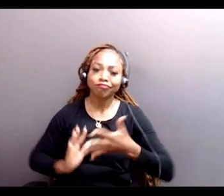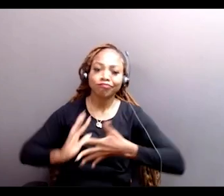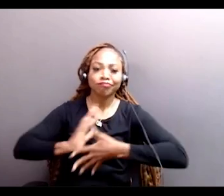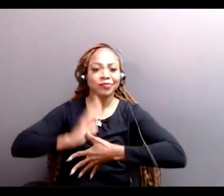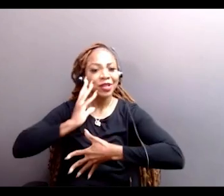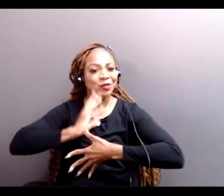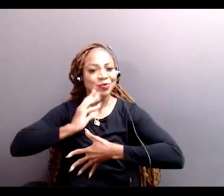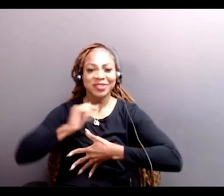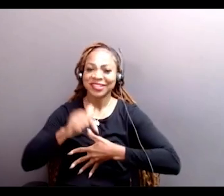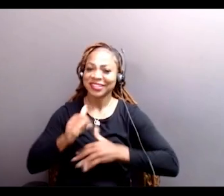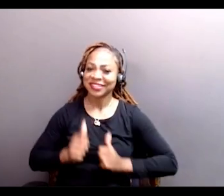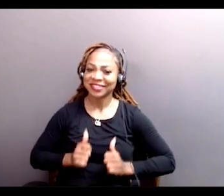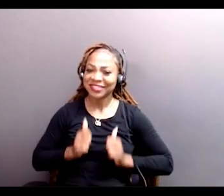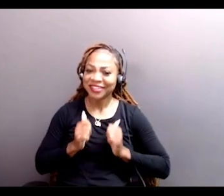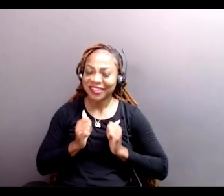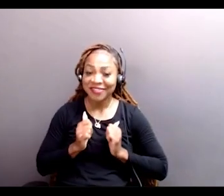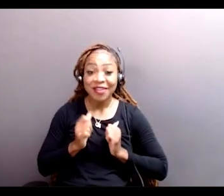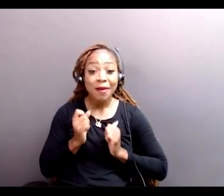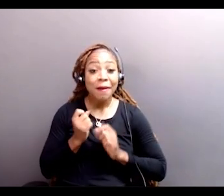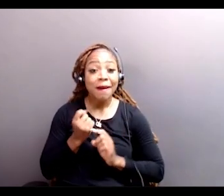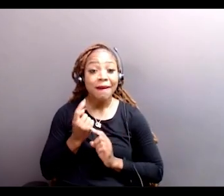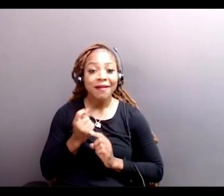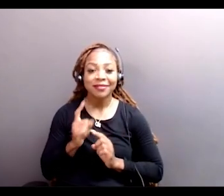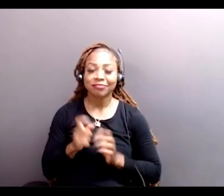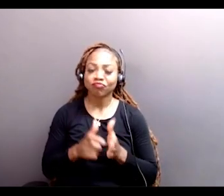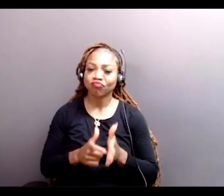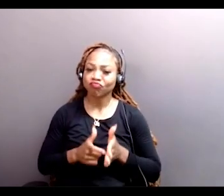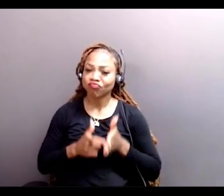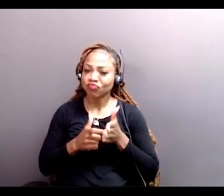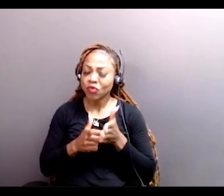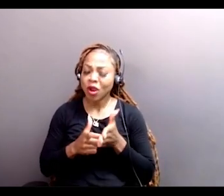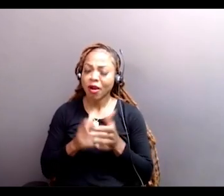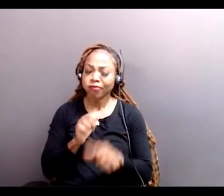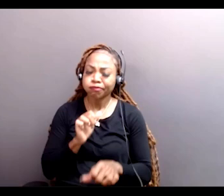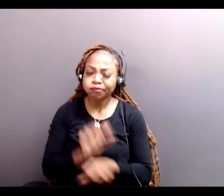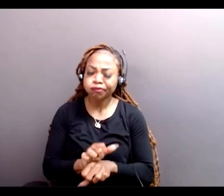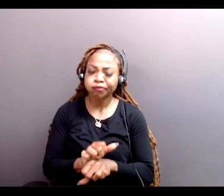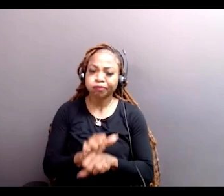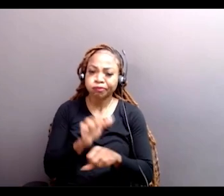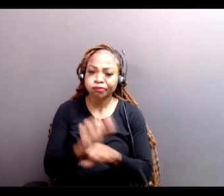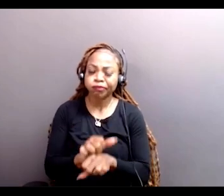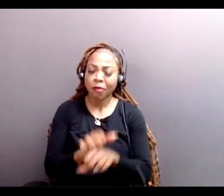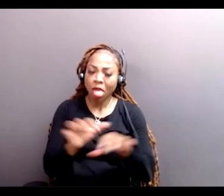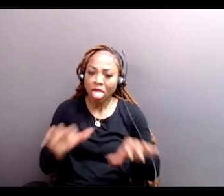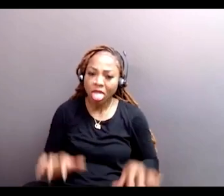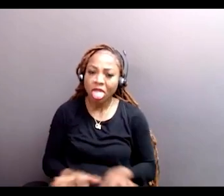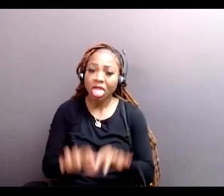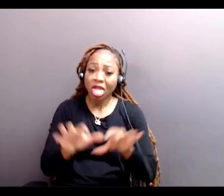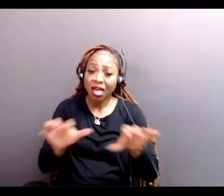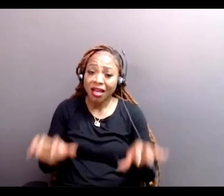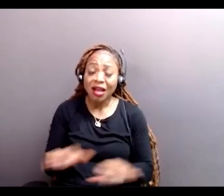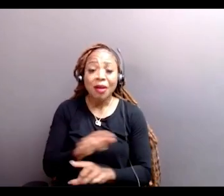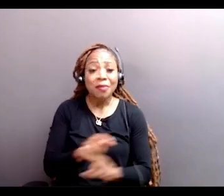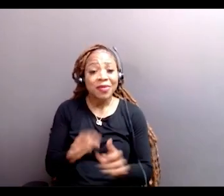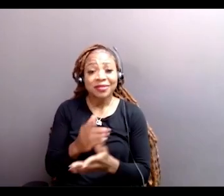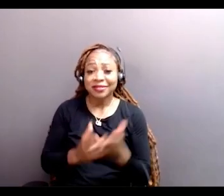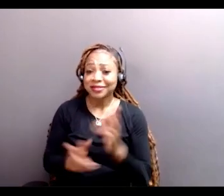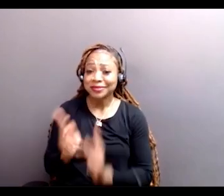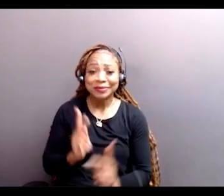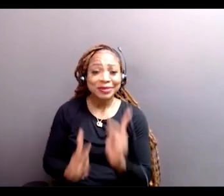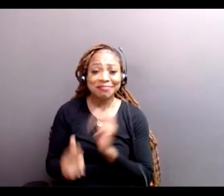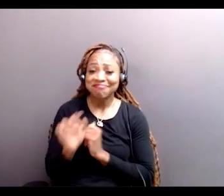this life that we're living, but it requires really doing that heavy lifting. And, some people honestly will just